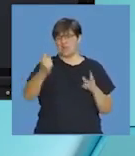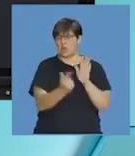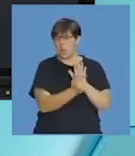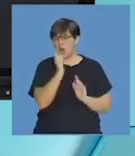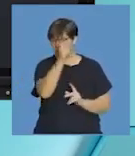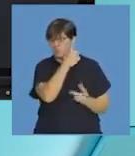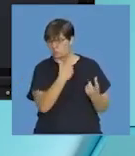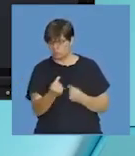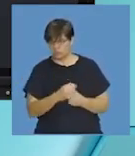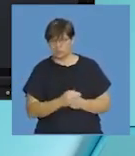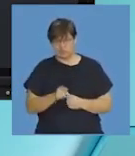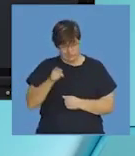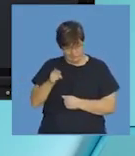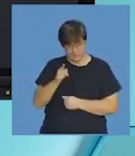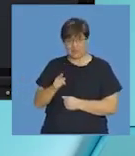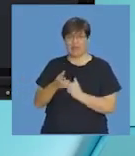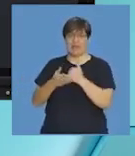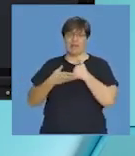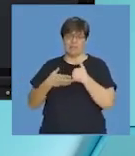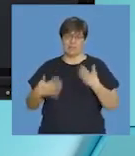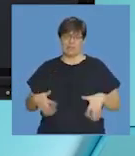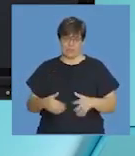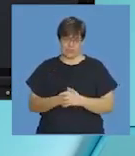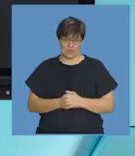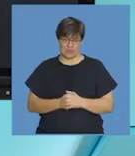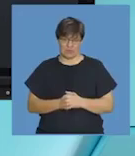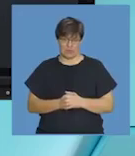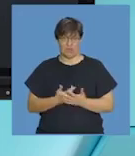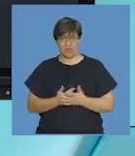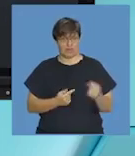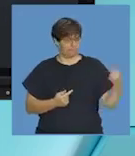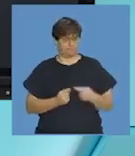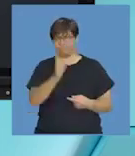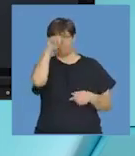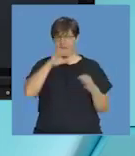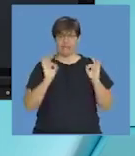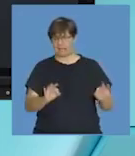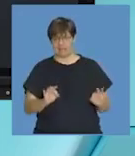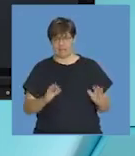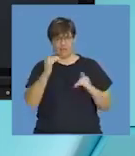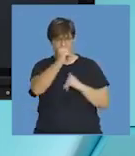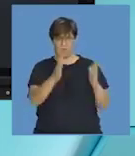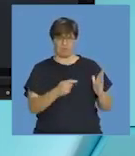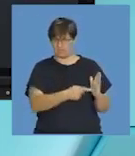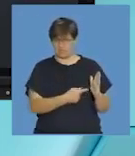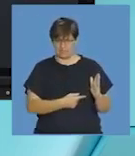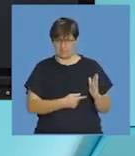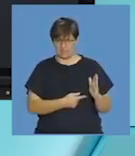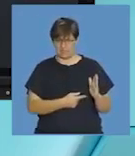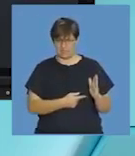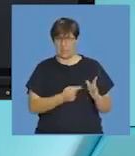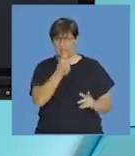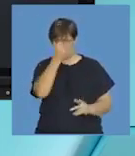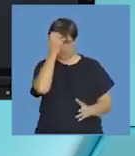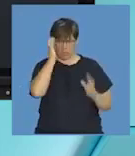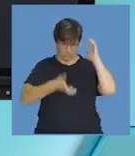later on, this is useful. When we just have them shown exactly where they all go on the boxes, we can get